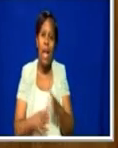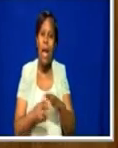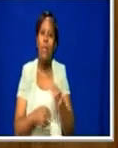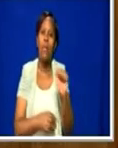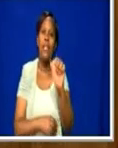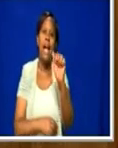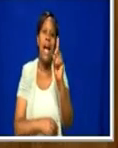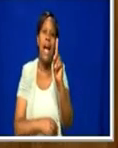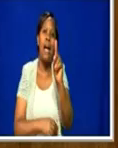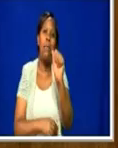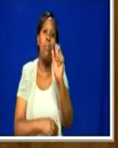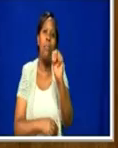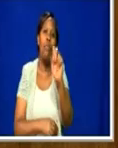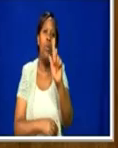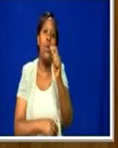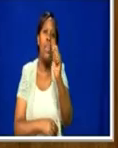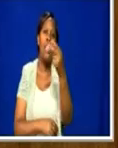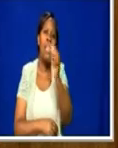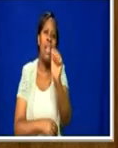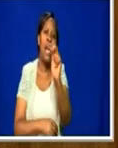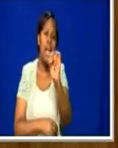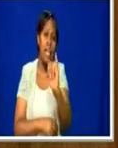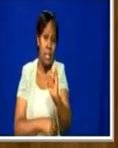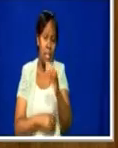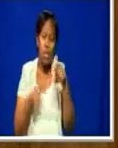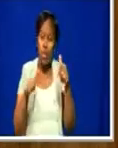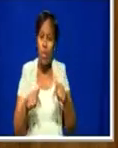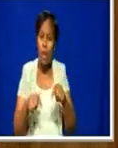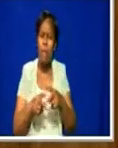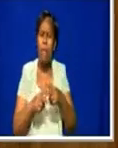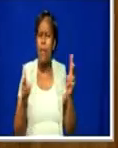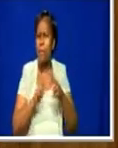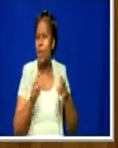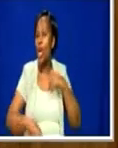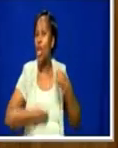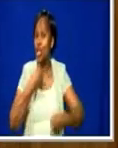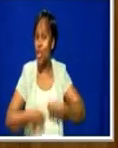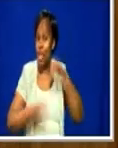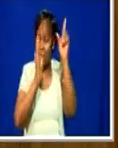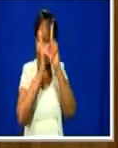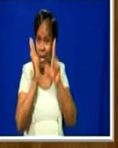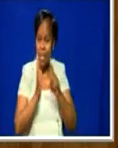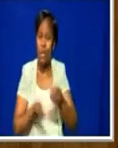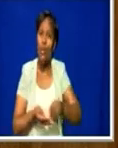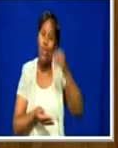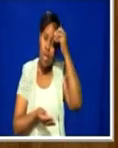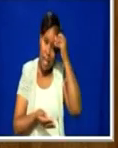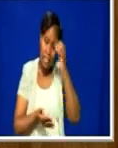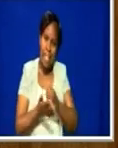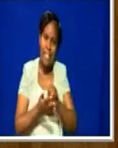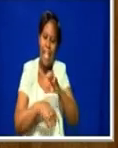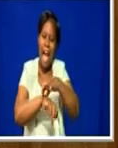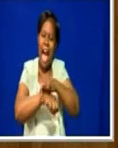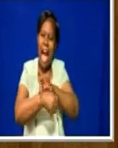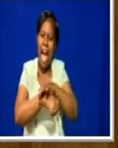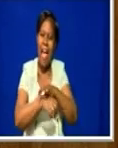Mrs. Adelaide Mudhiani, a geography teacher, and today we have a very exciting lesson that we are going to learn. That is the Earth and